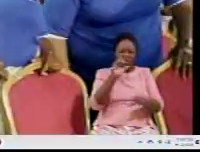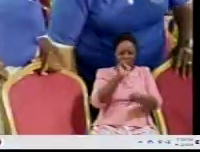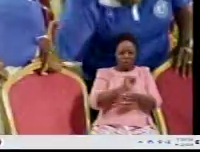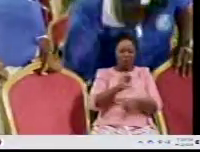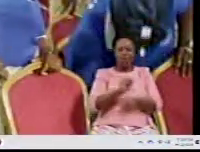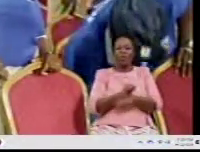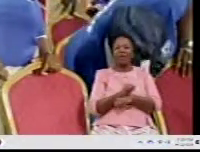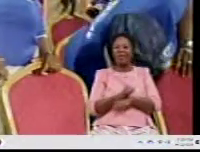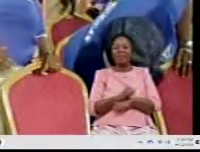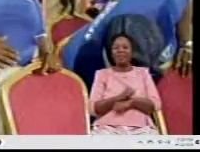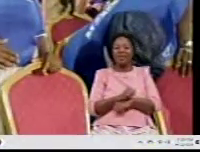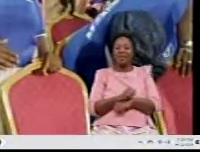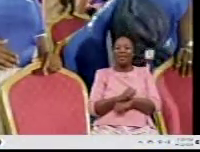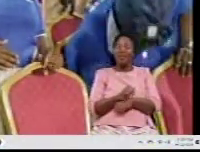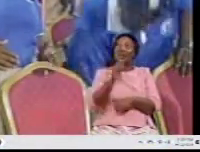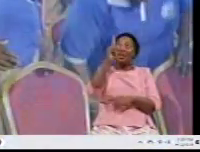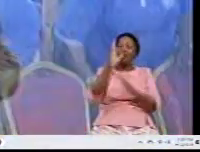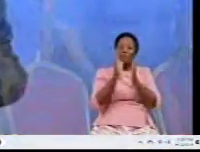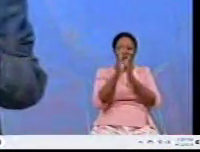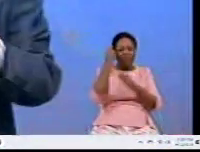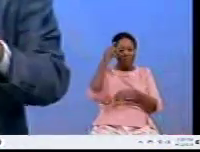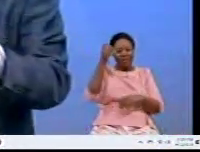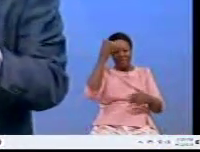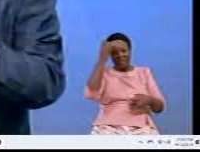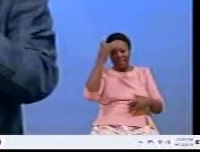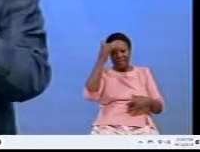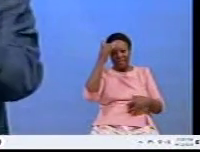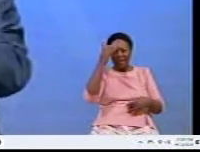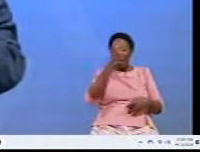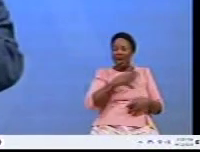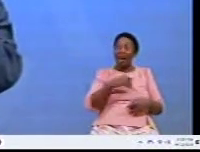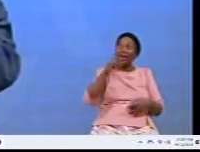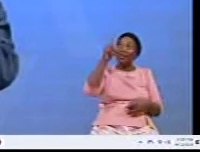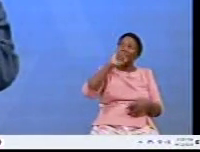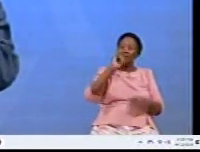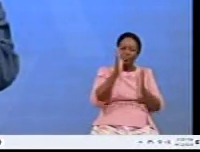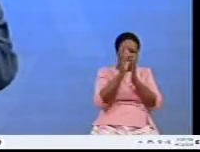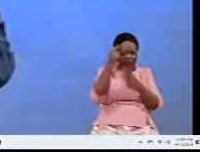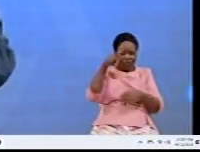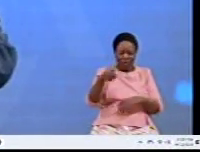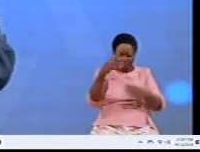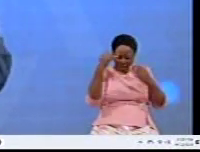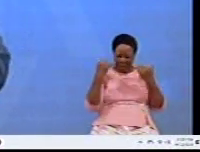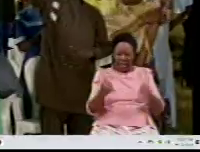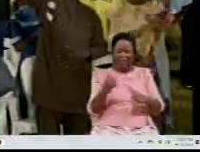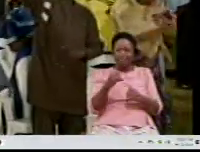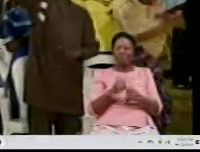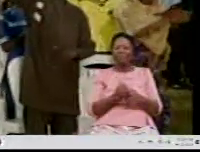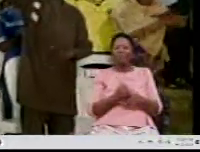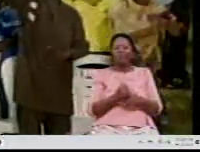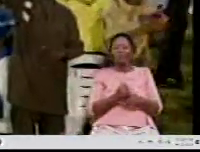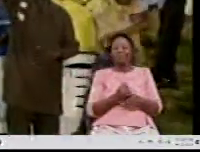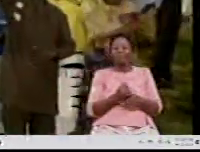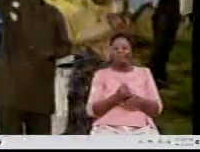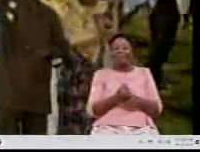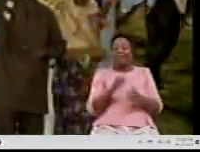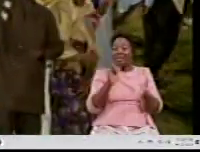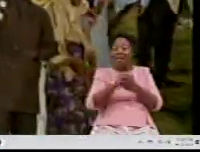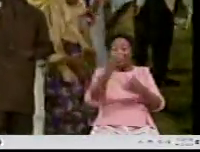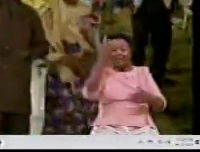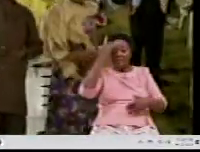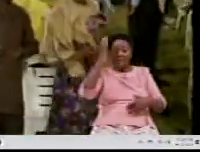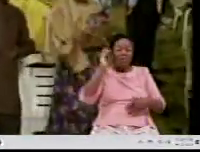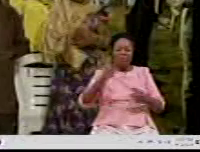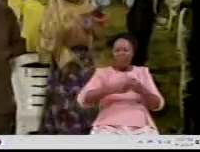He prayed for the sick, and is praying for you right now. That sickness will